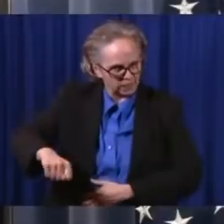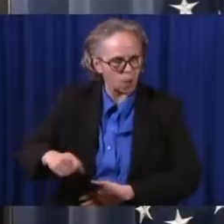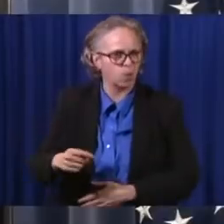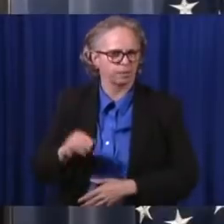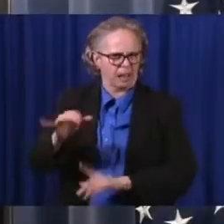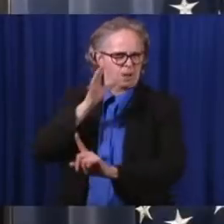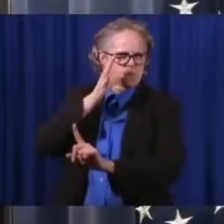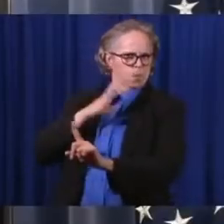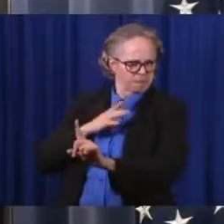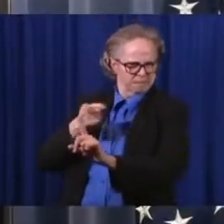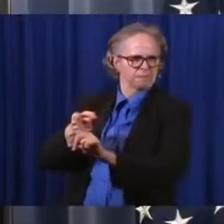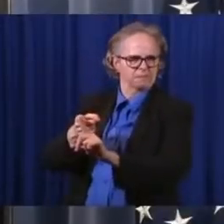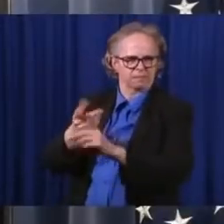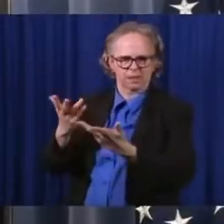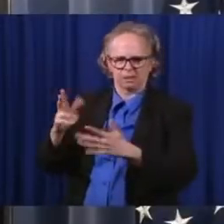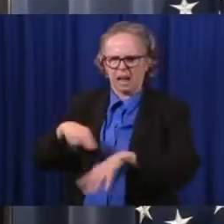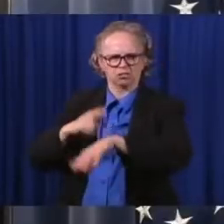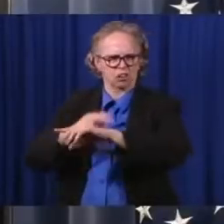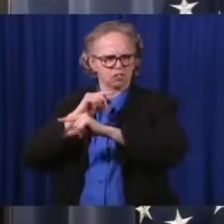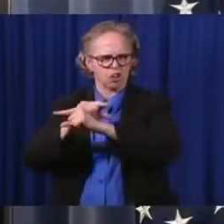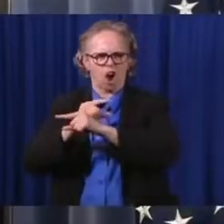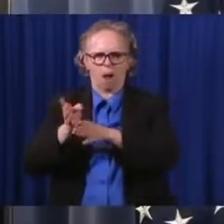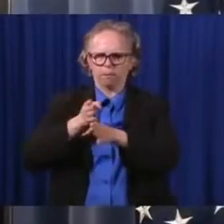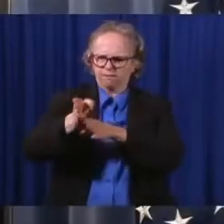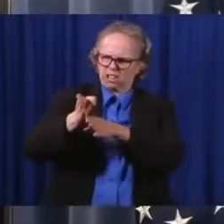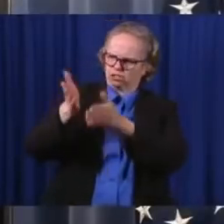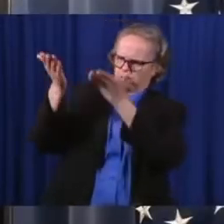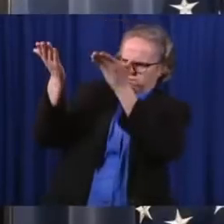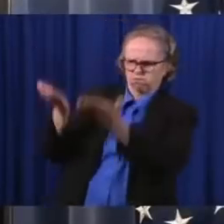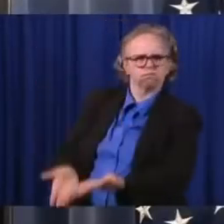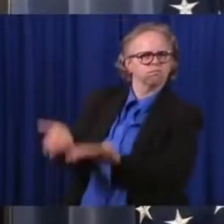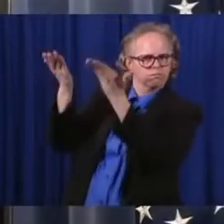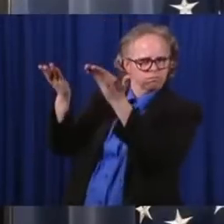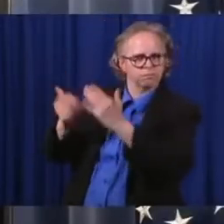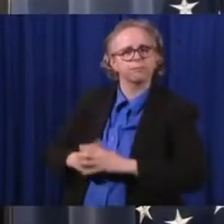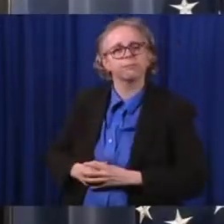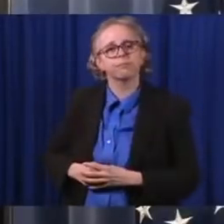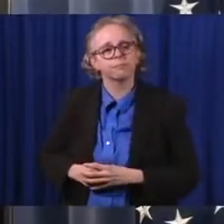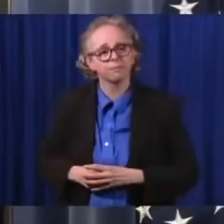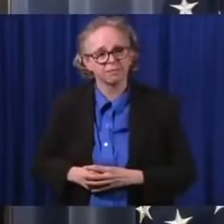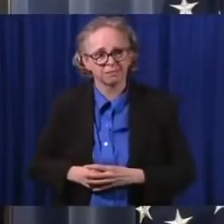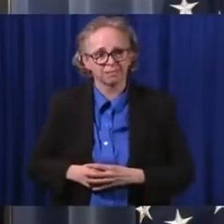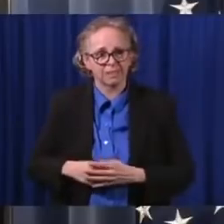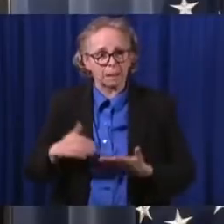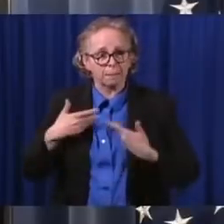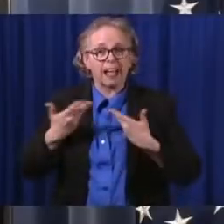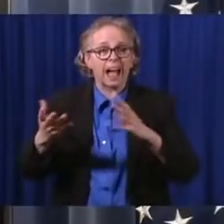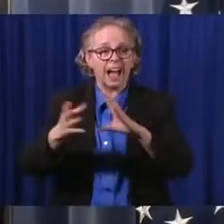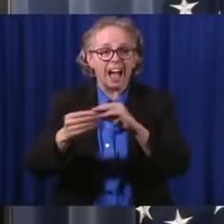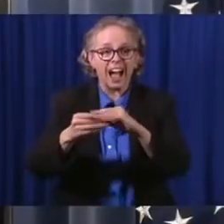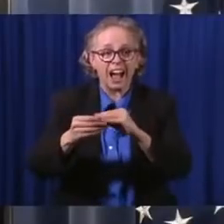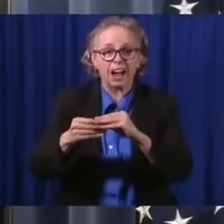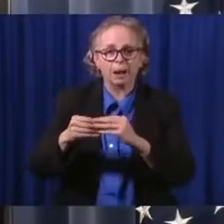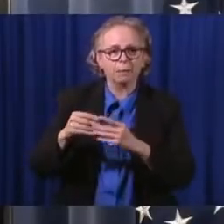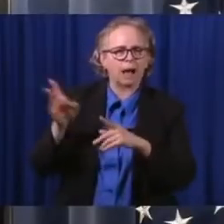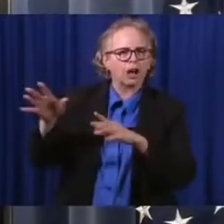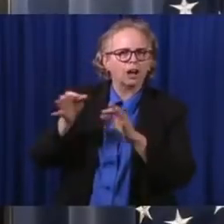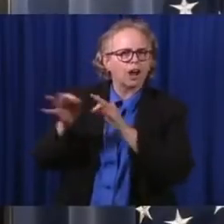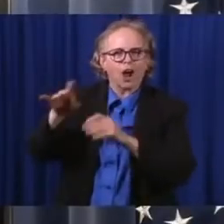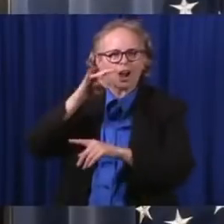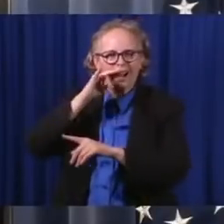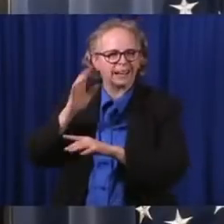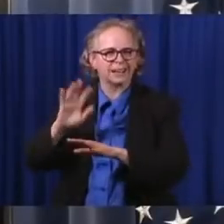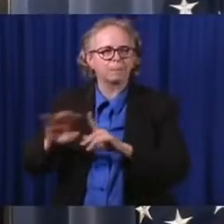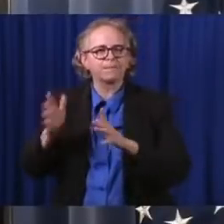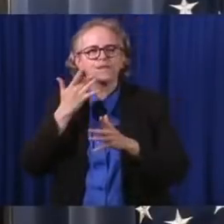professionals. I was going to talk about her kids, but she asked me to talk about her 2 dogs who are her fur babies. But this is the kind of person who steps forward to